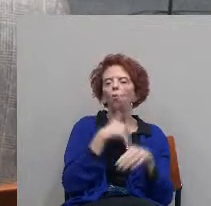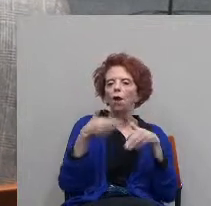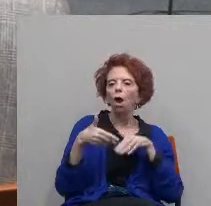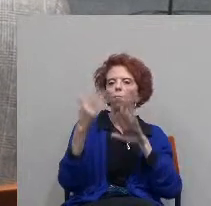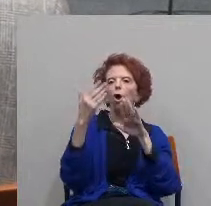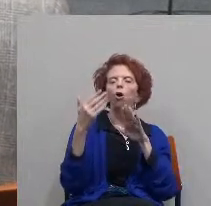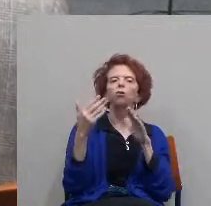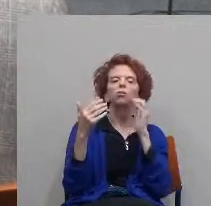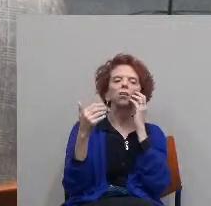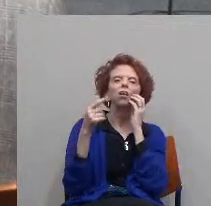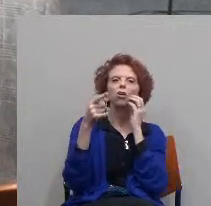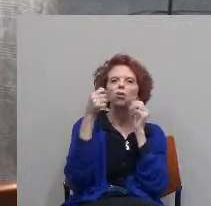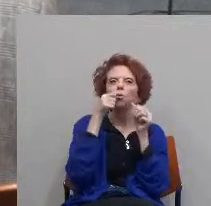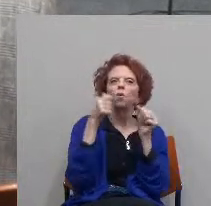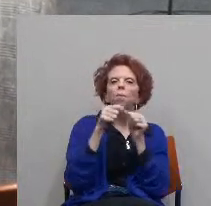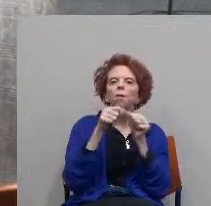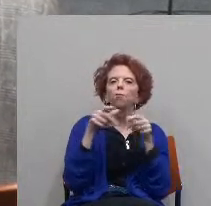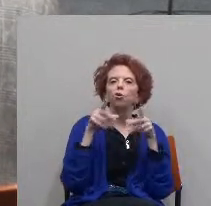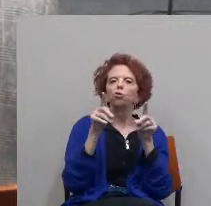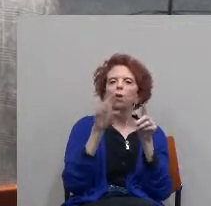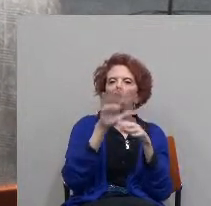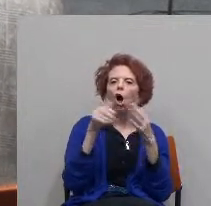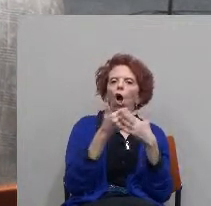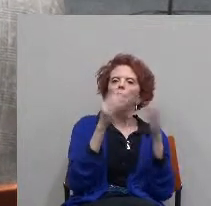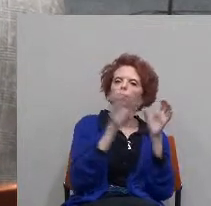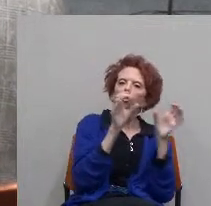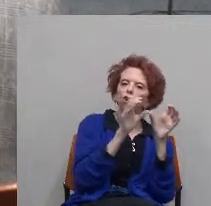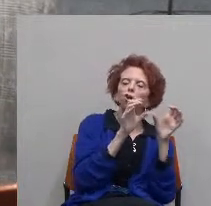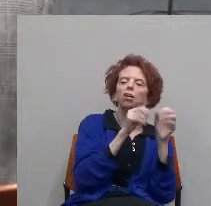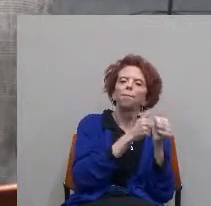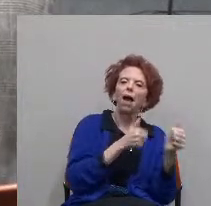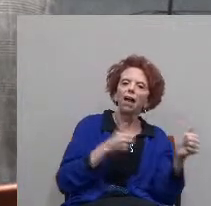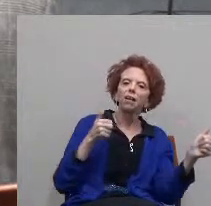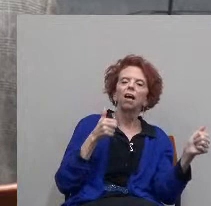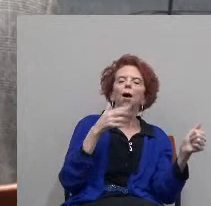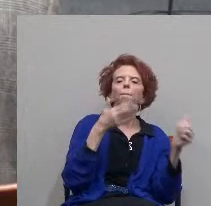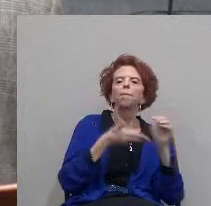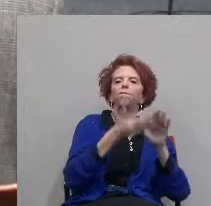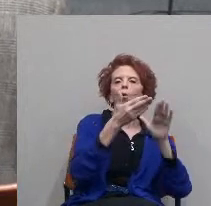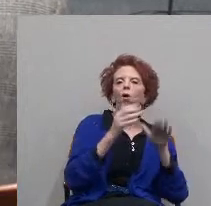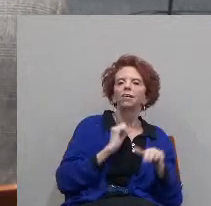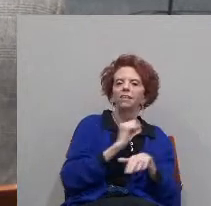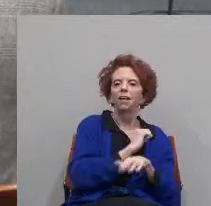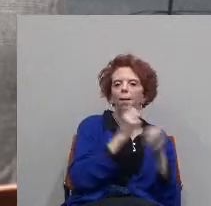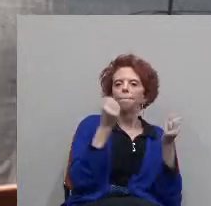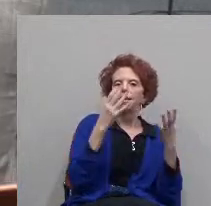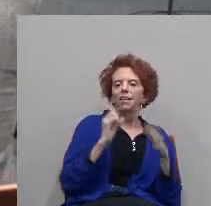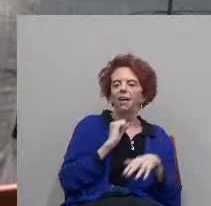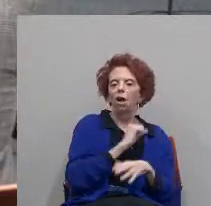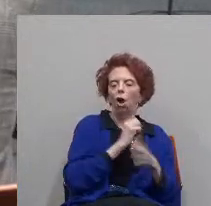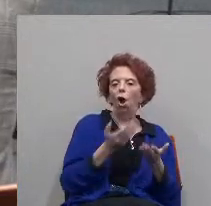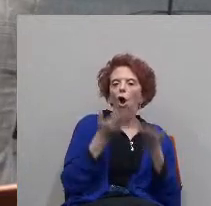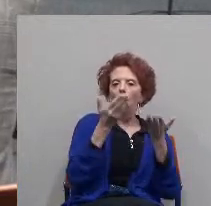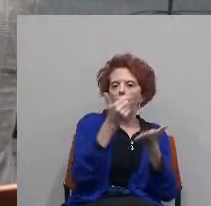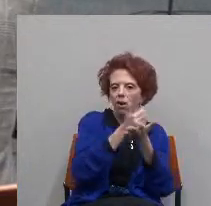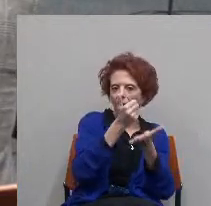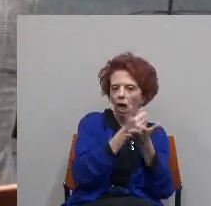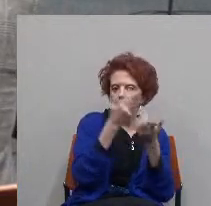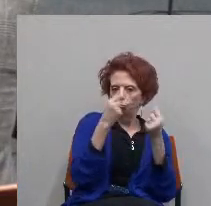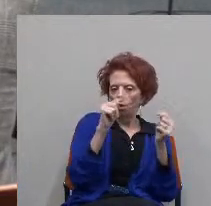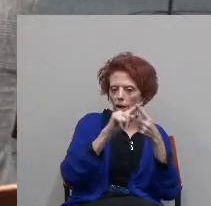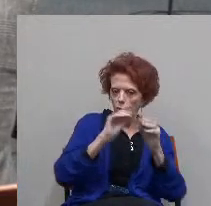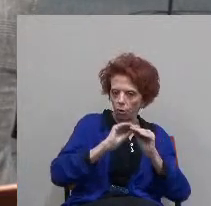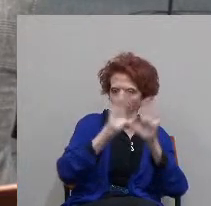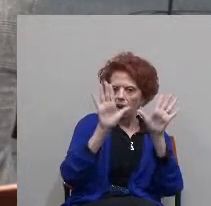approached Senate, if you remember, during all this certification backlog, we were called before the Senate. A lot of the senators offered help to try